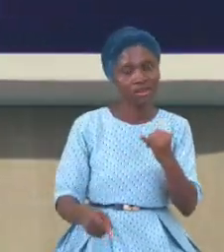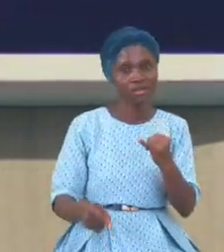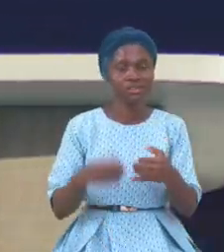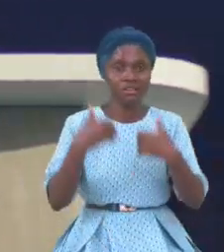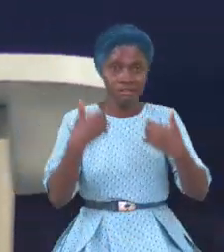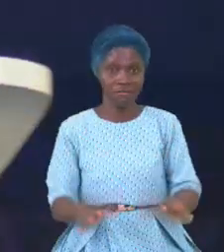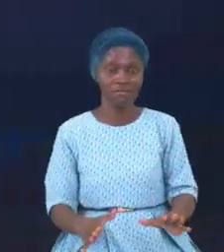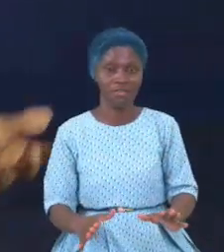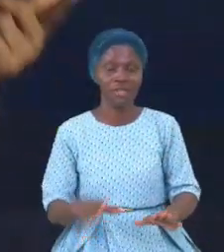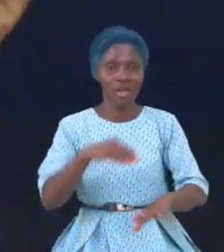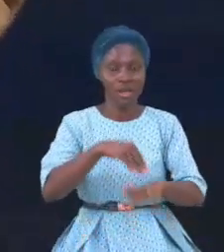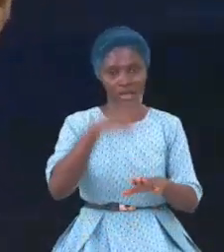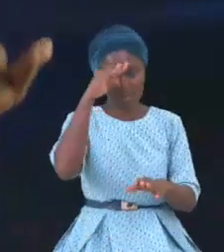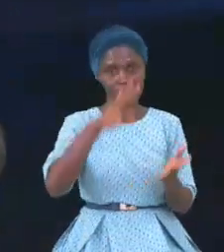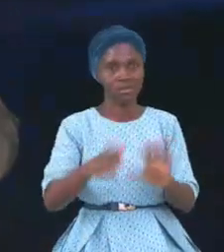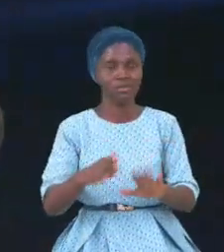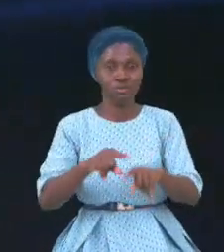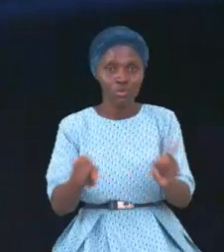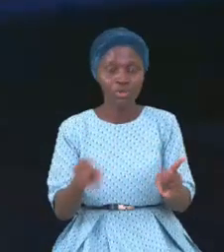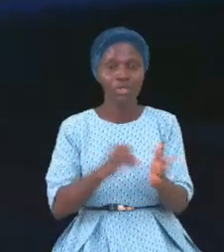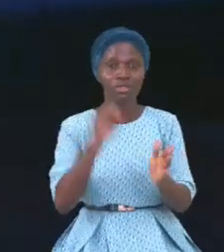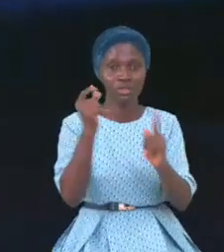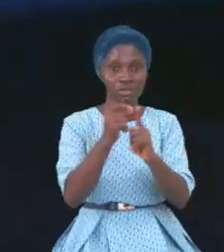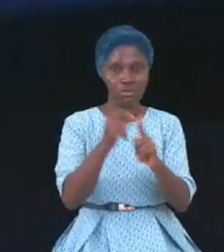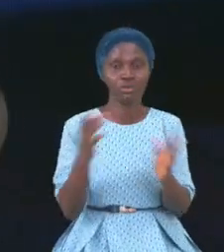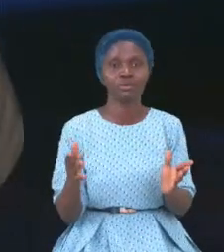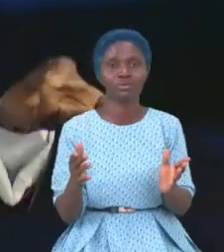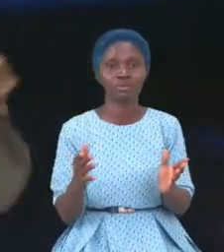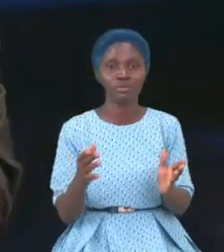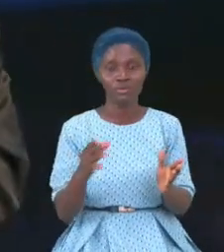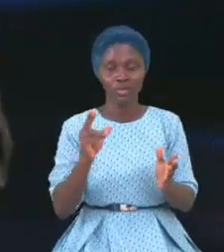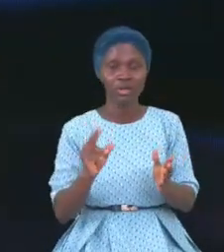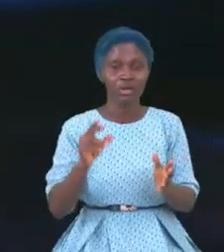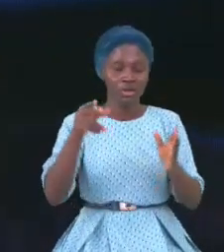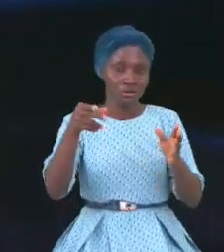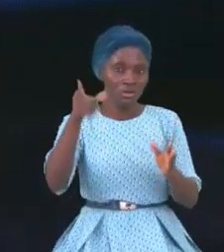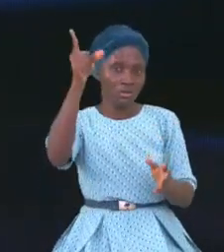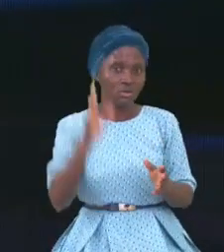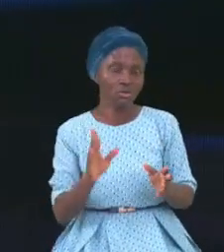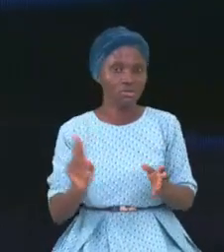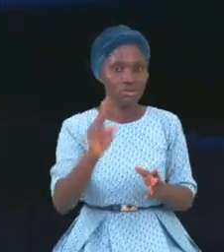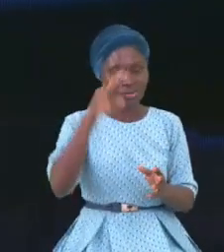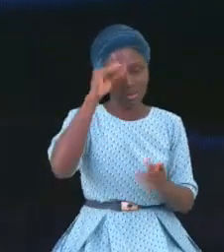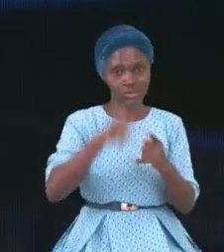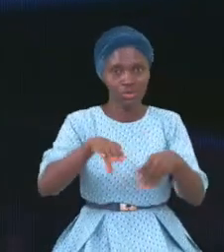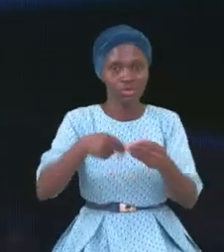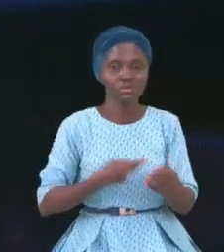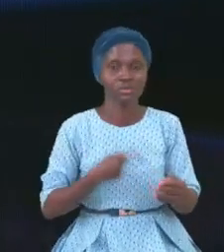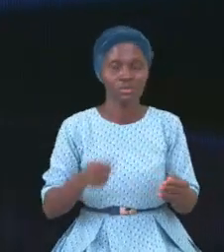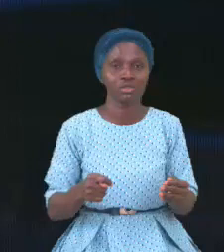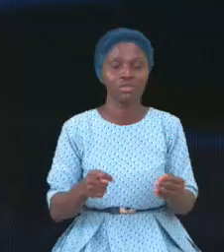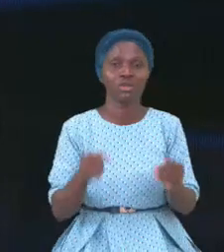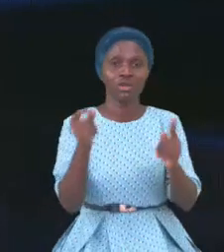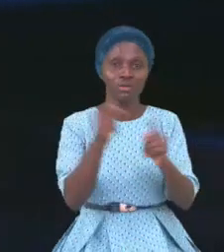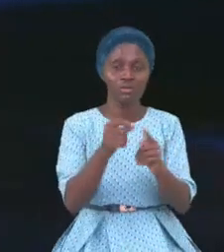one that God used to give us, the book of Genesis and Exodus and Leviticus and Numbers and Deuteronomy. Because